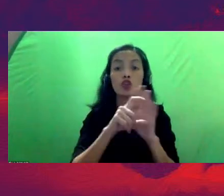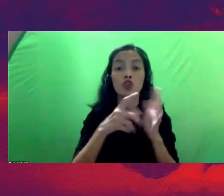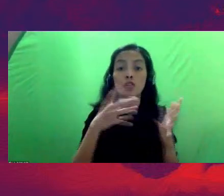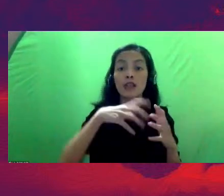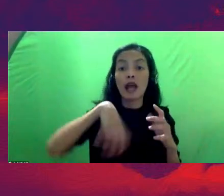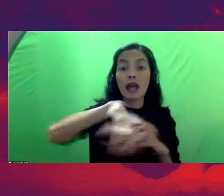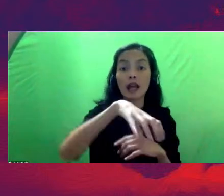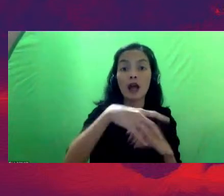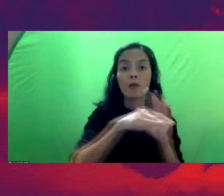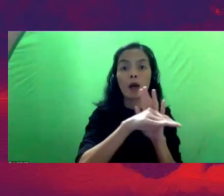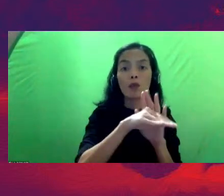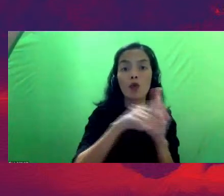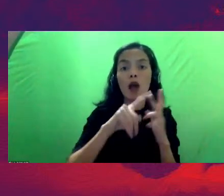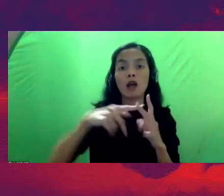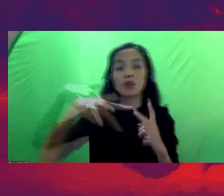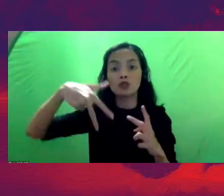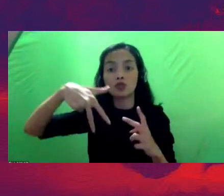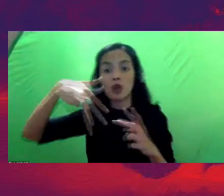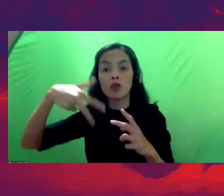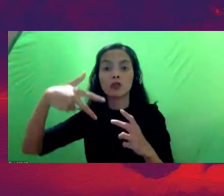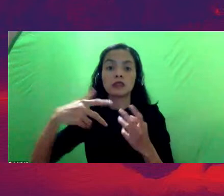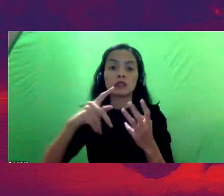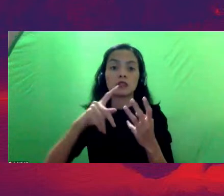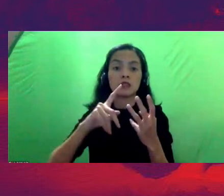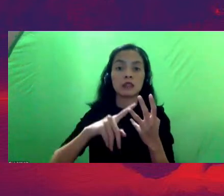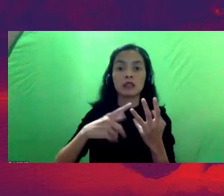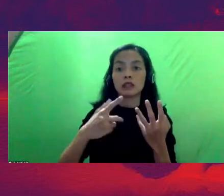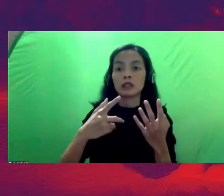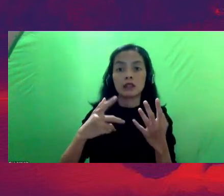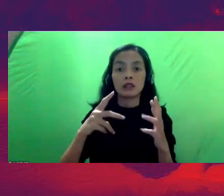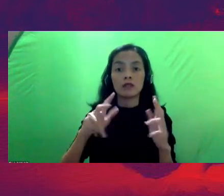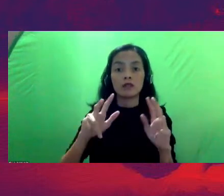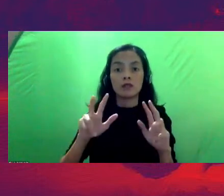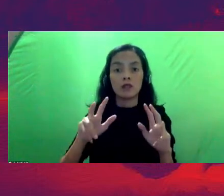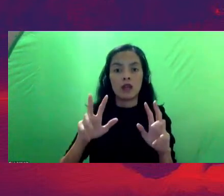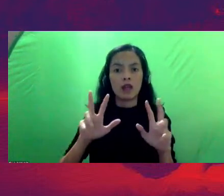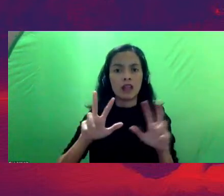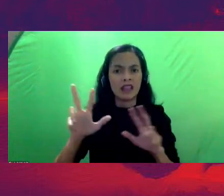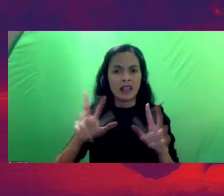reduced MPI much faster compared to other provinces.